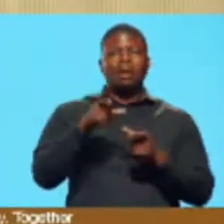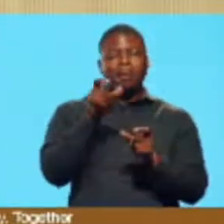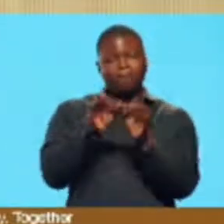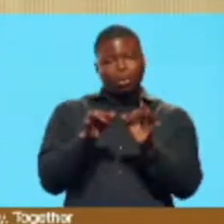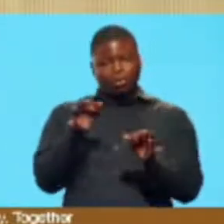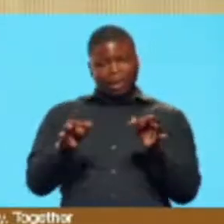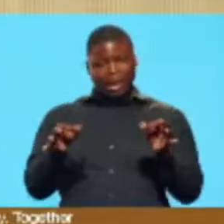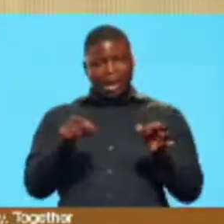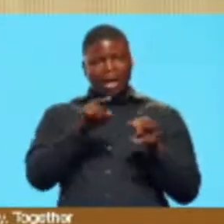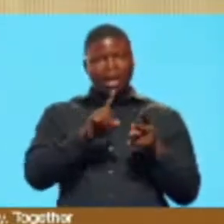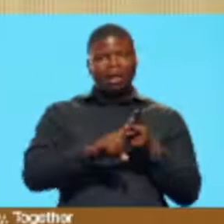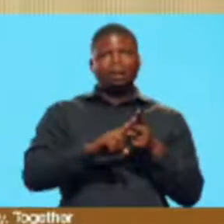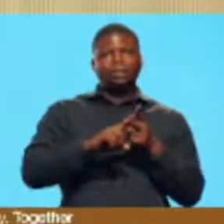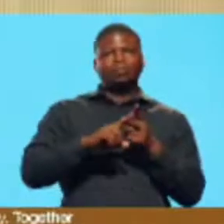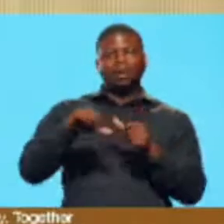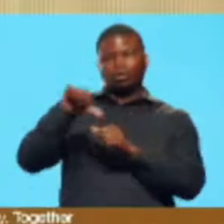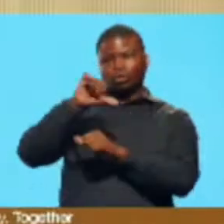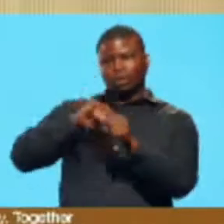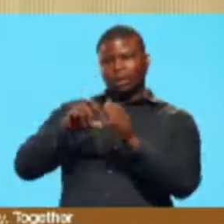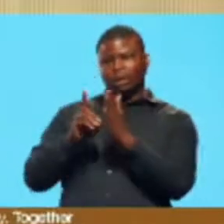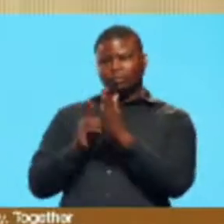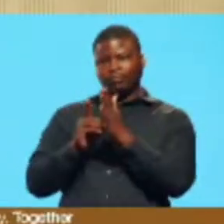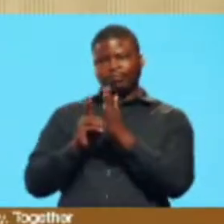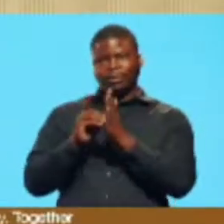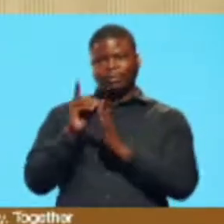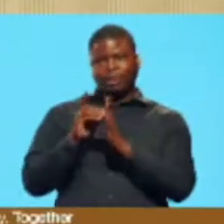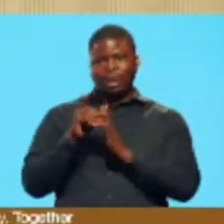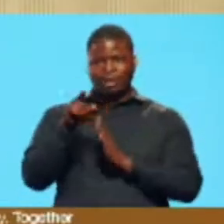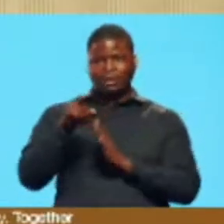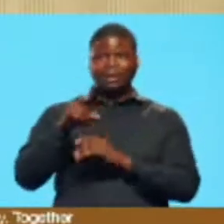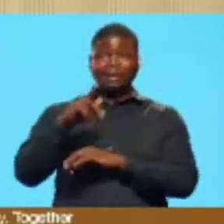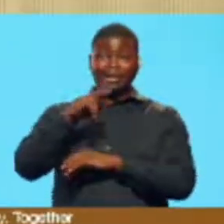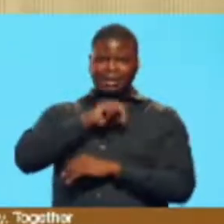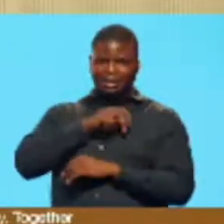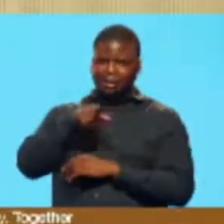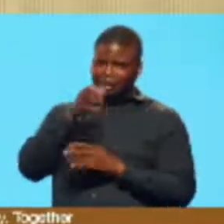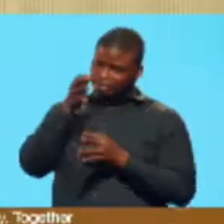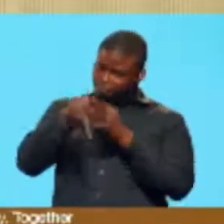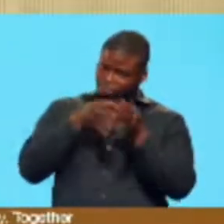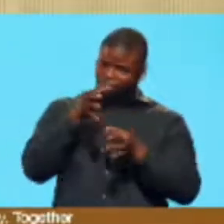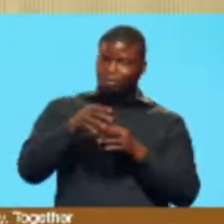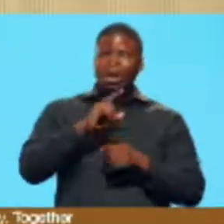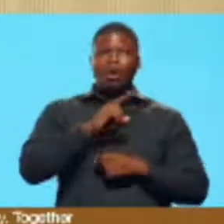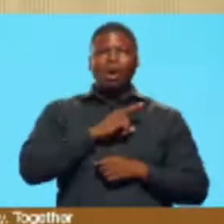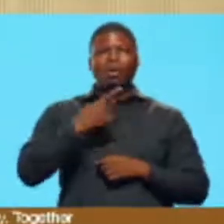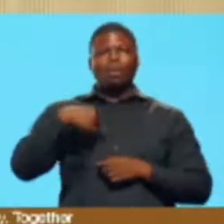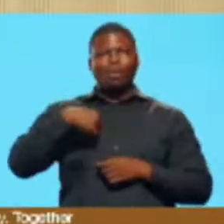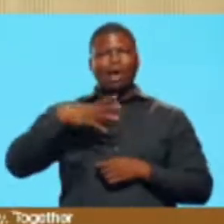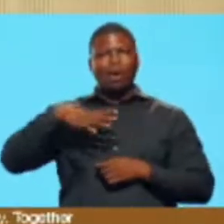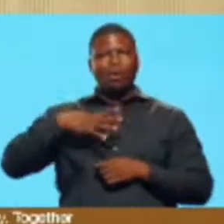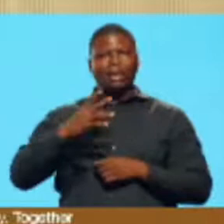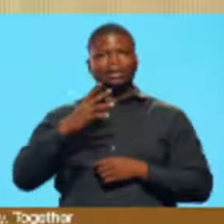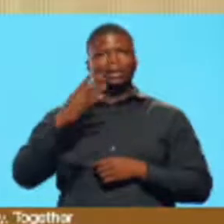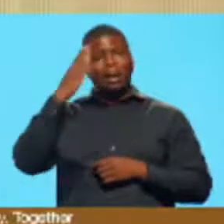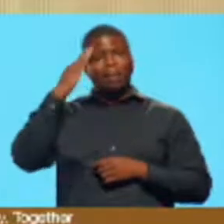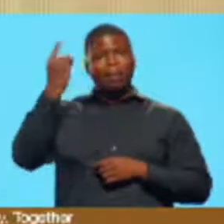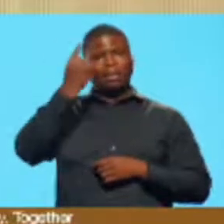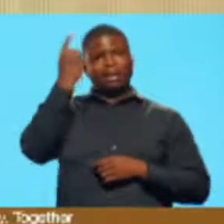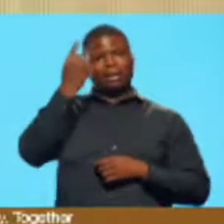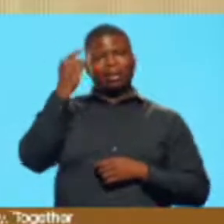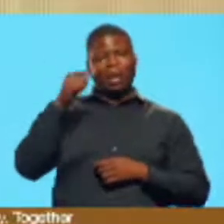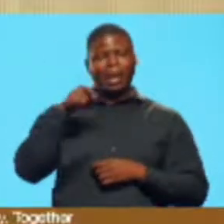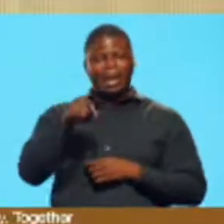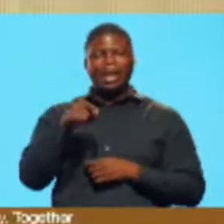cluster, because we're requesting our political principals also to